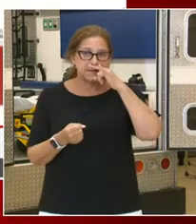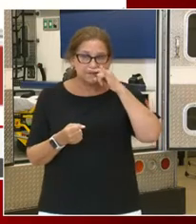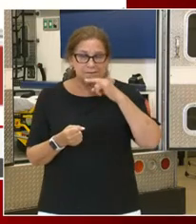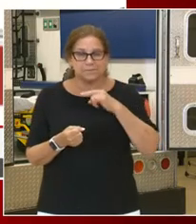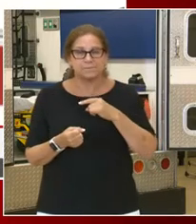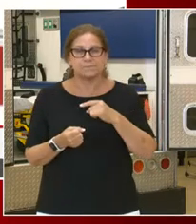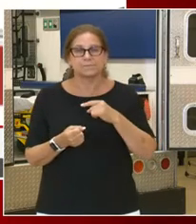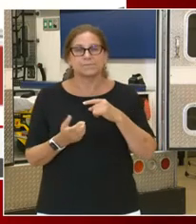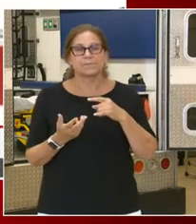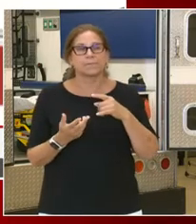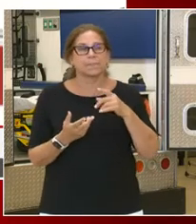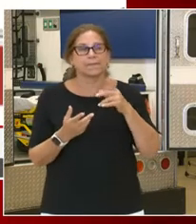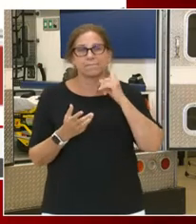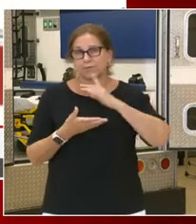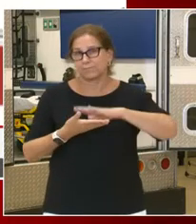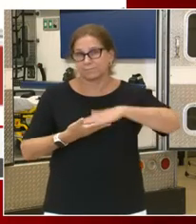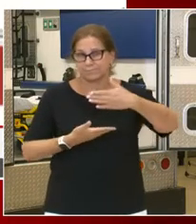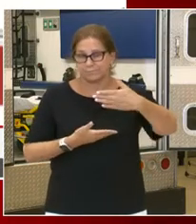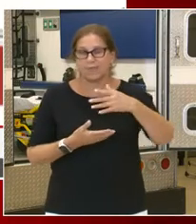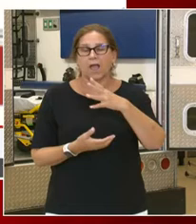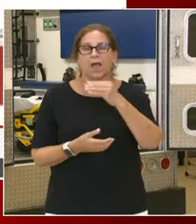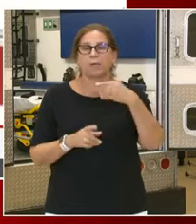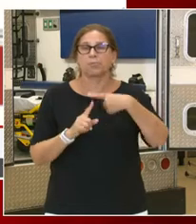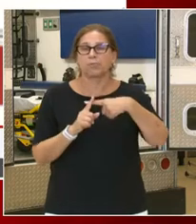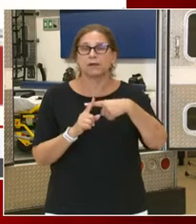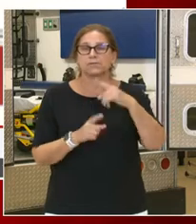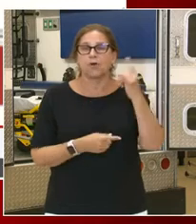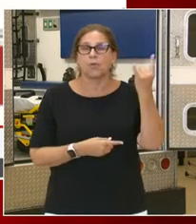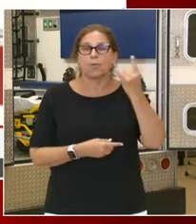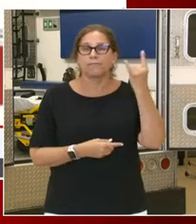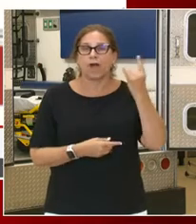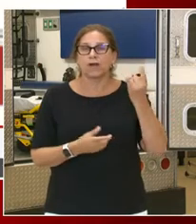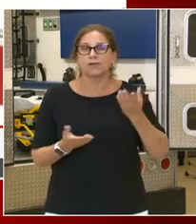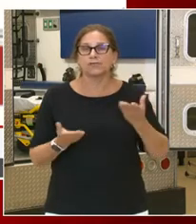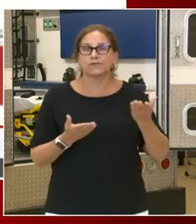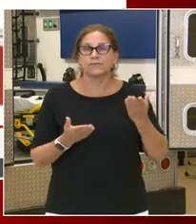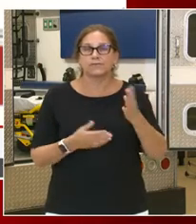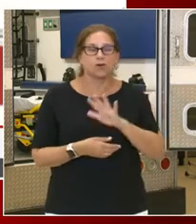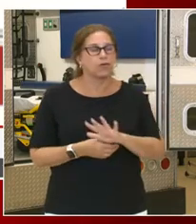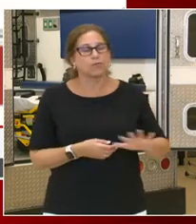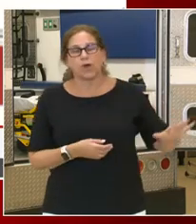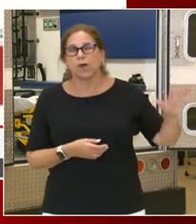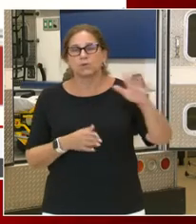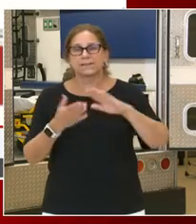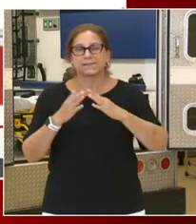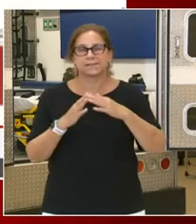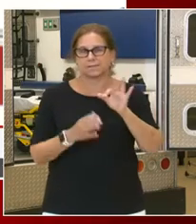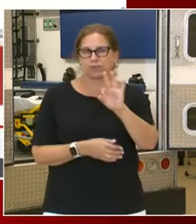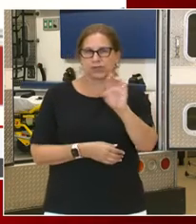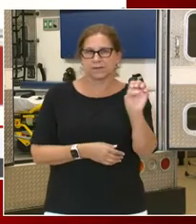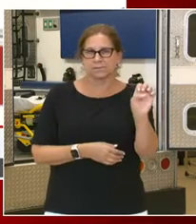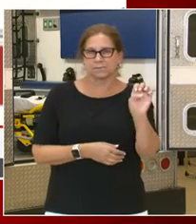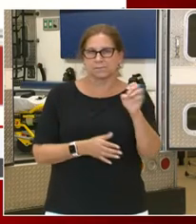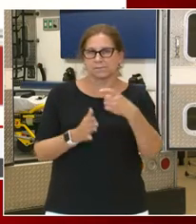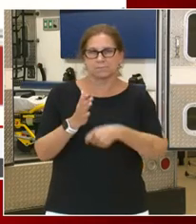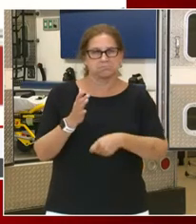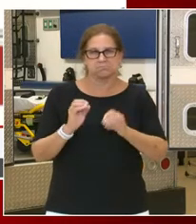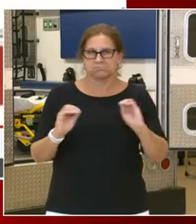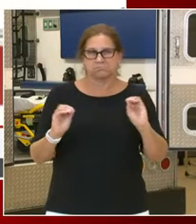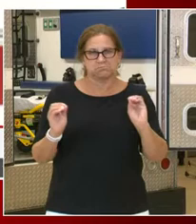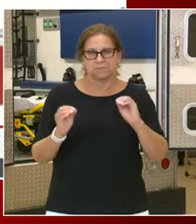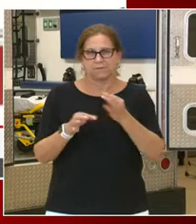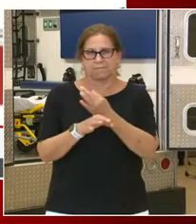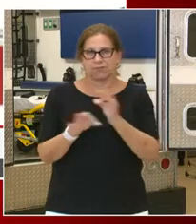should ultimately expect is a welcome environment, a joyful learning experience, and one that is